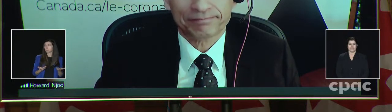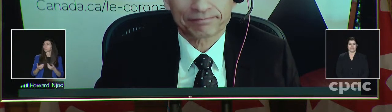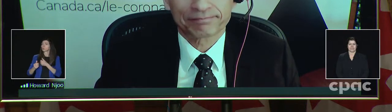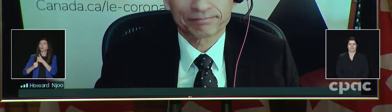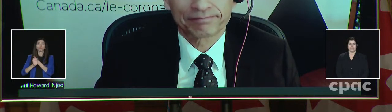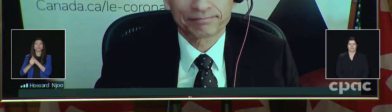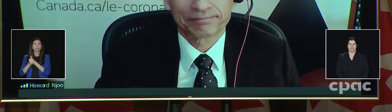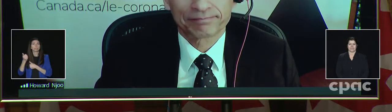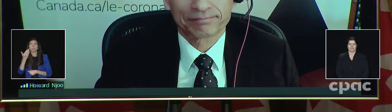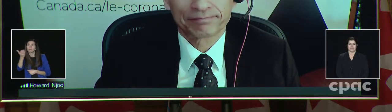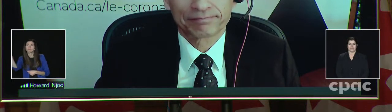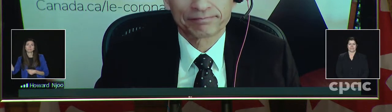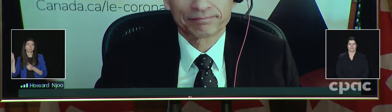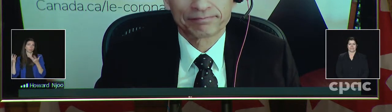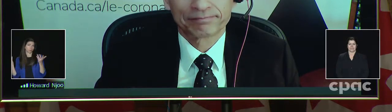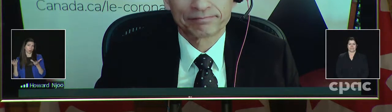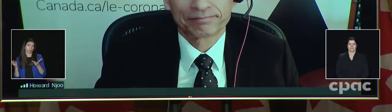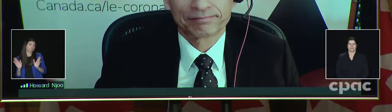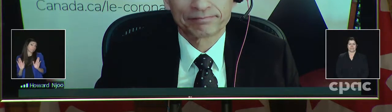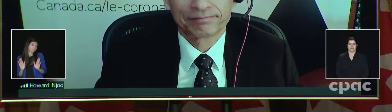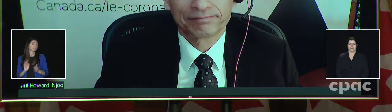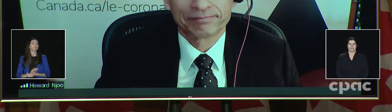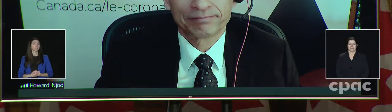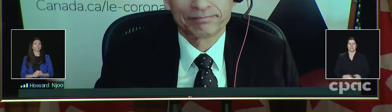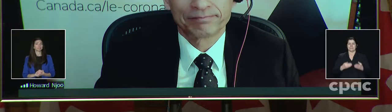Merci. Operator, last question.